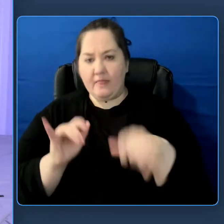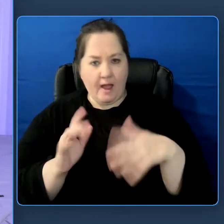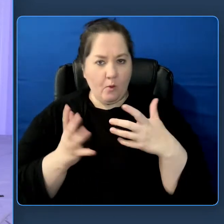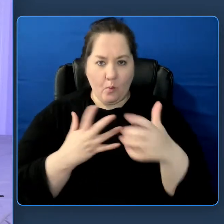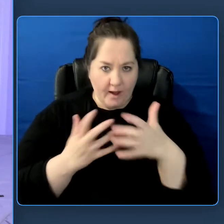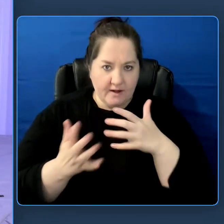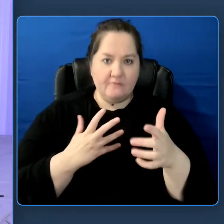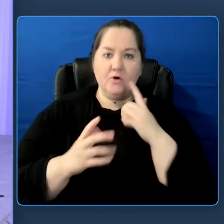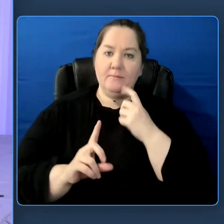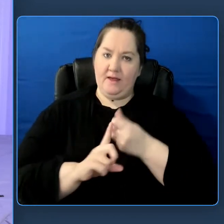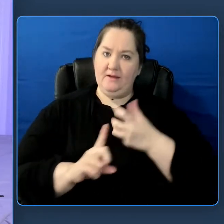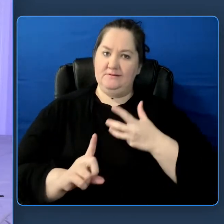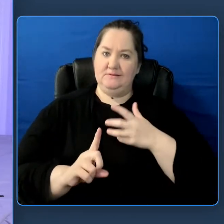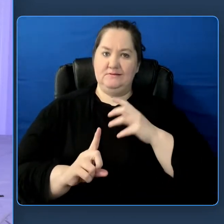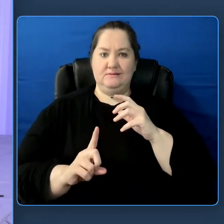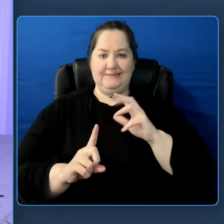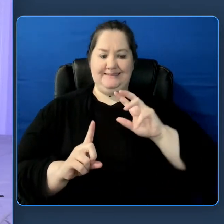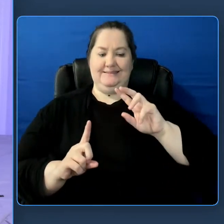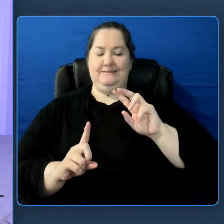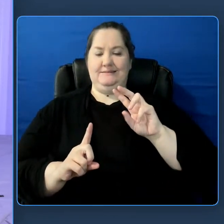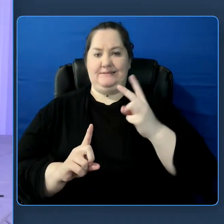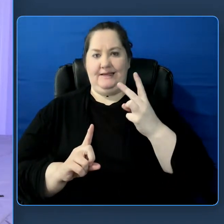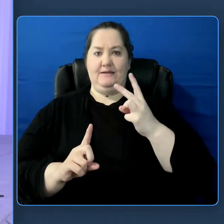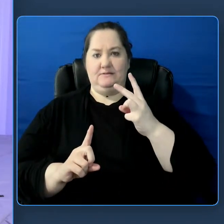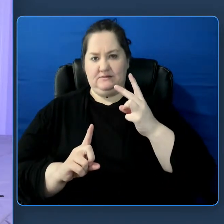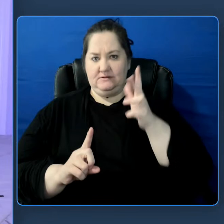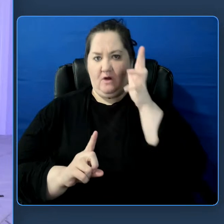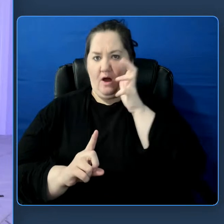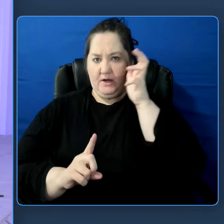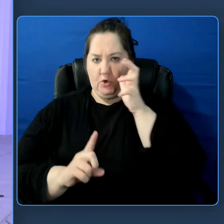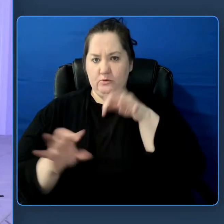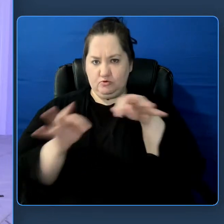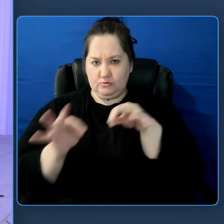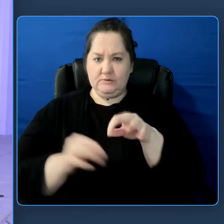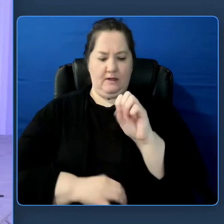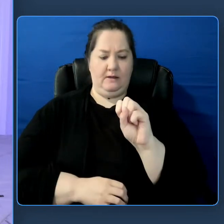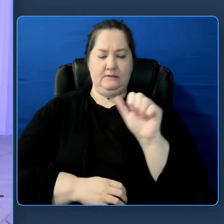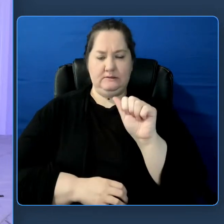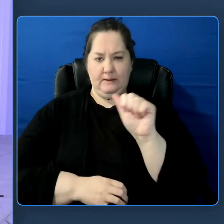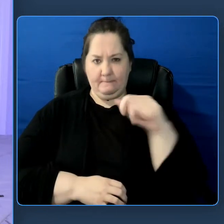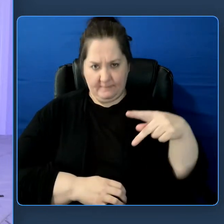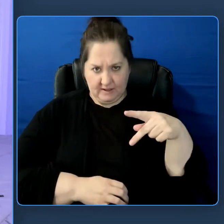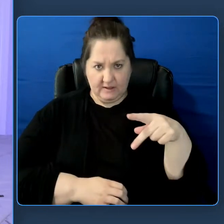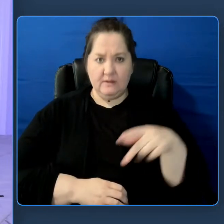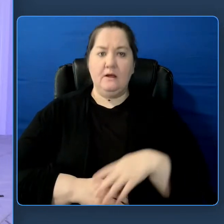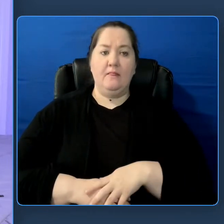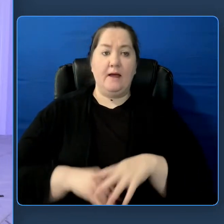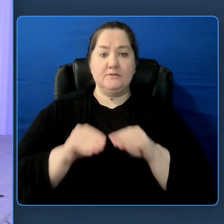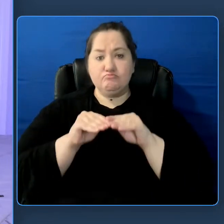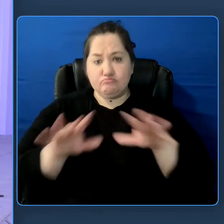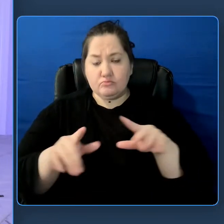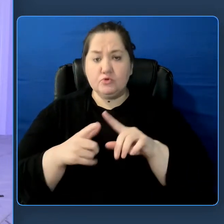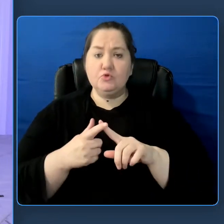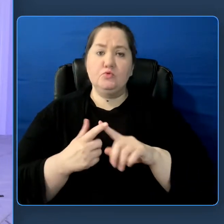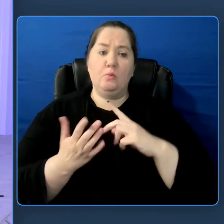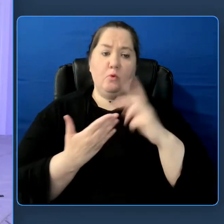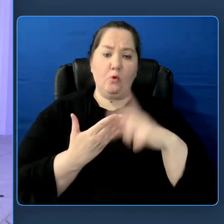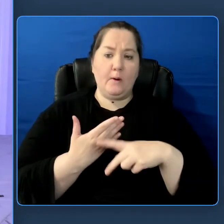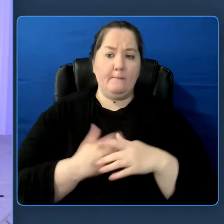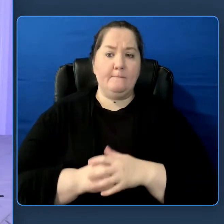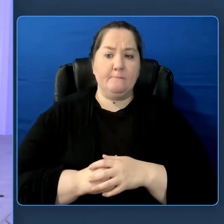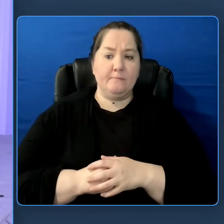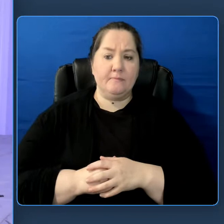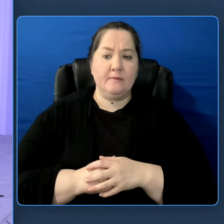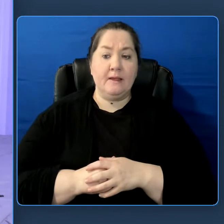and a way of getting audio into the channel to get it out to program.